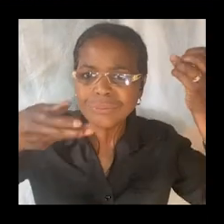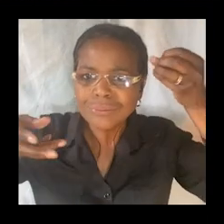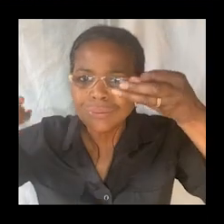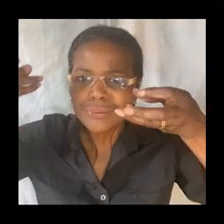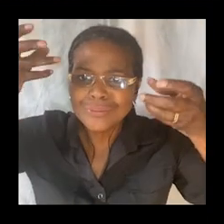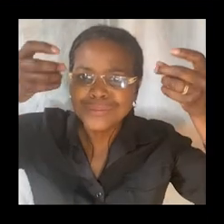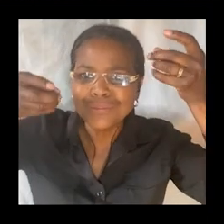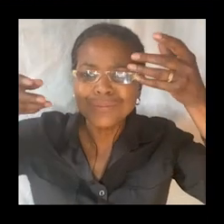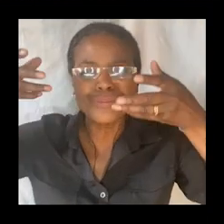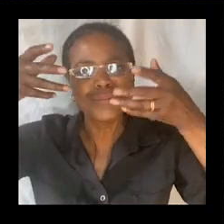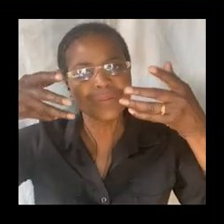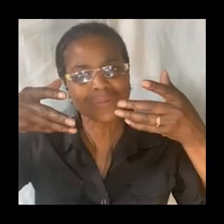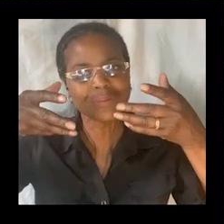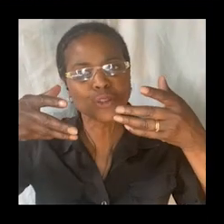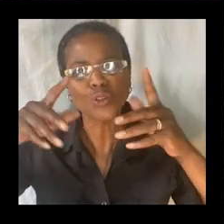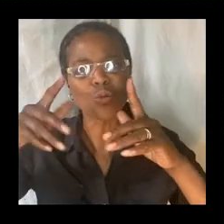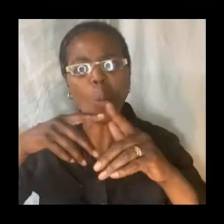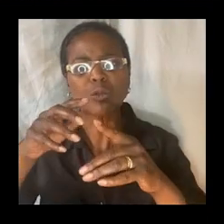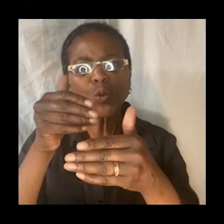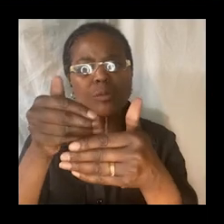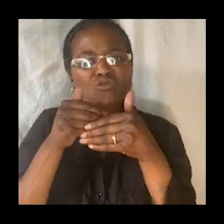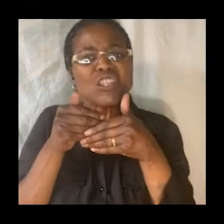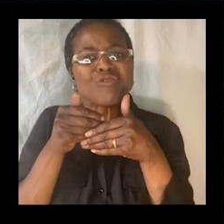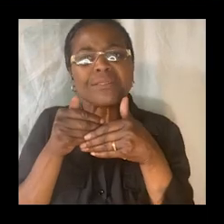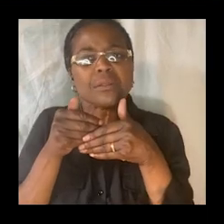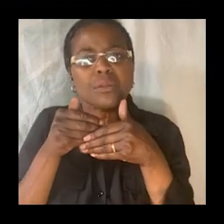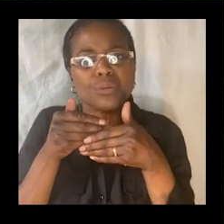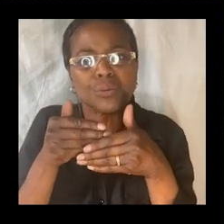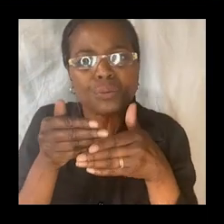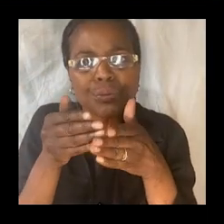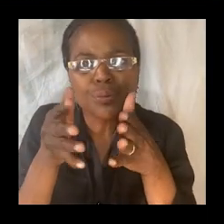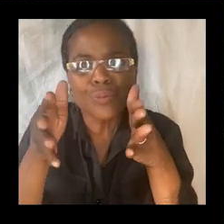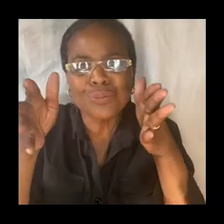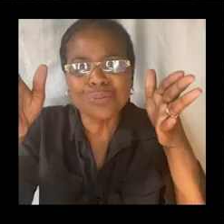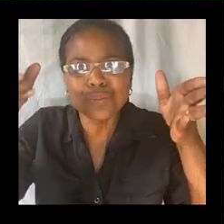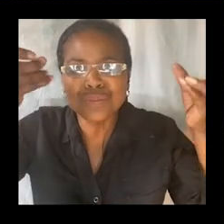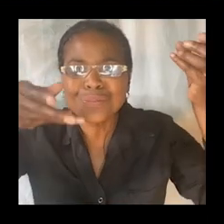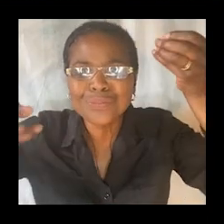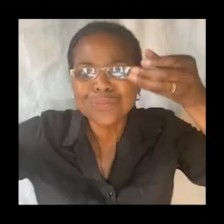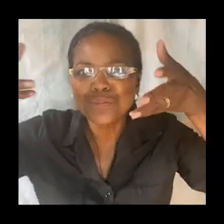of expand the mystery of the book rather than restrict it. So I never wanted to